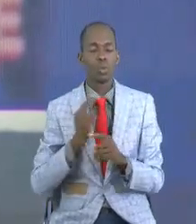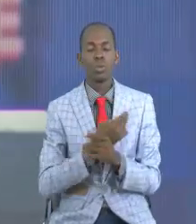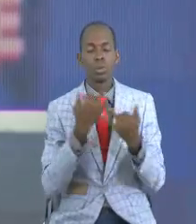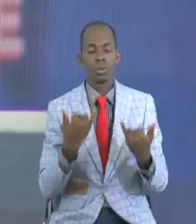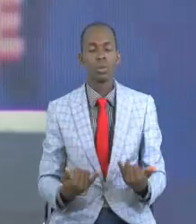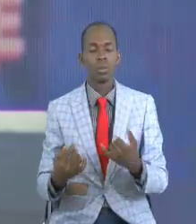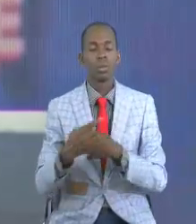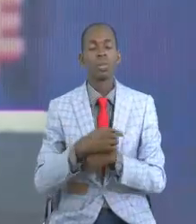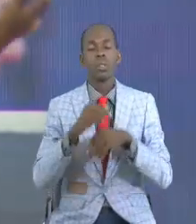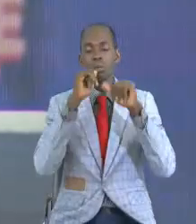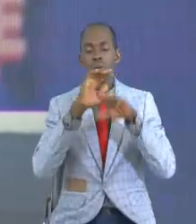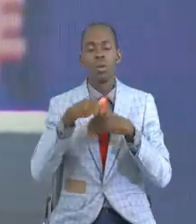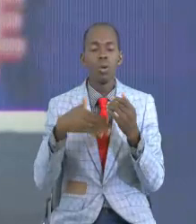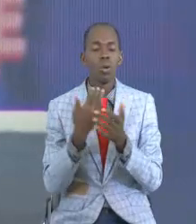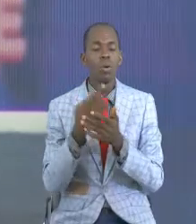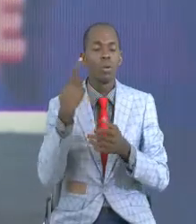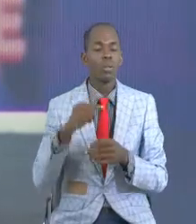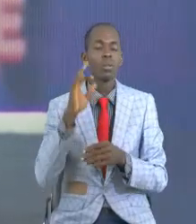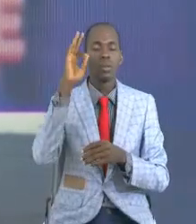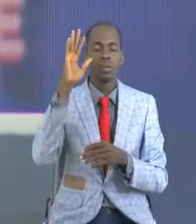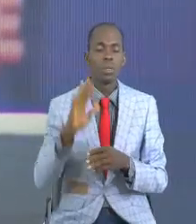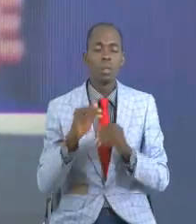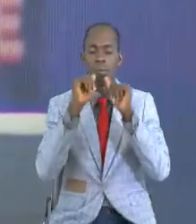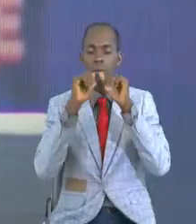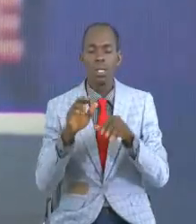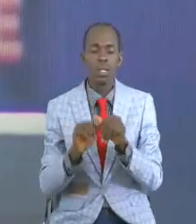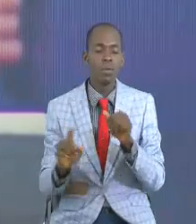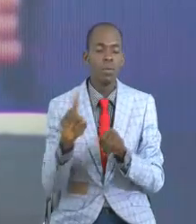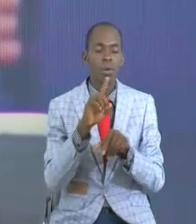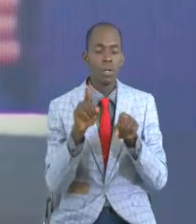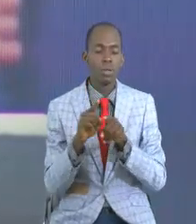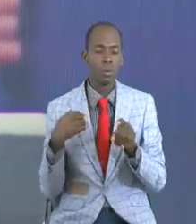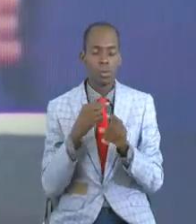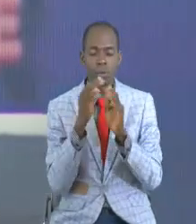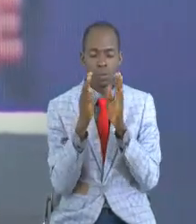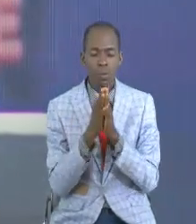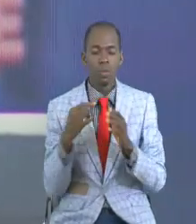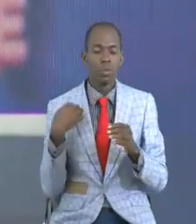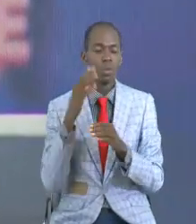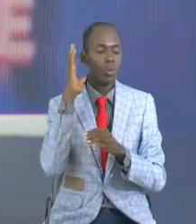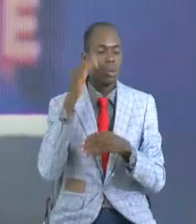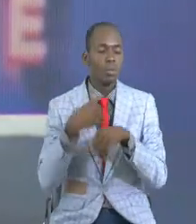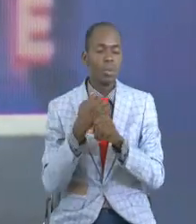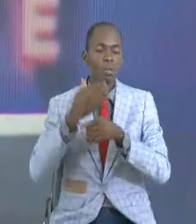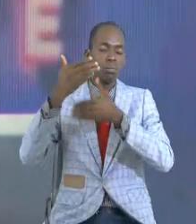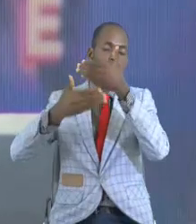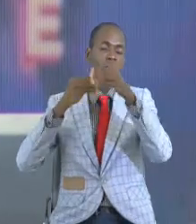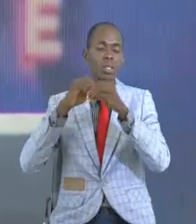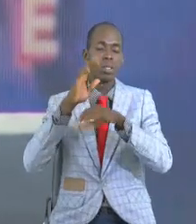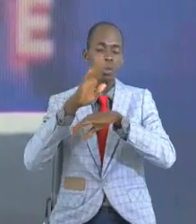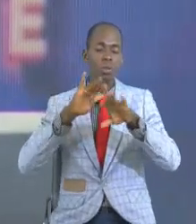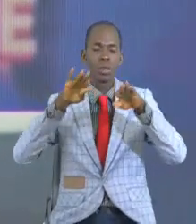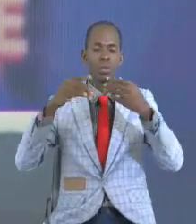our ministers, bless everyone, and we pray we'll make progress in the calling you have given us in our lives